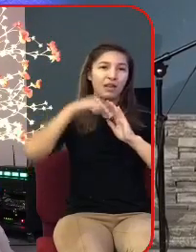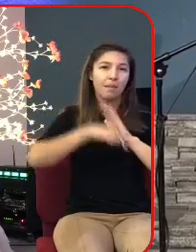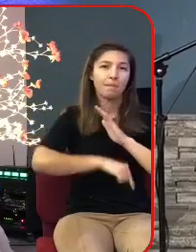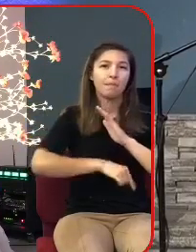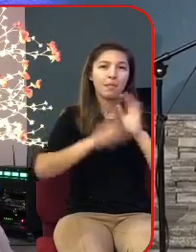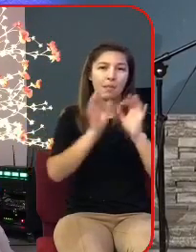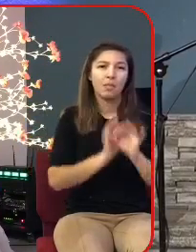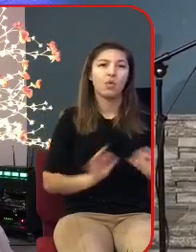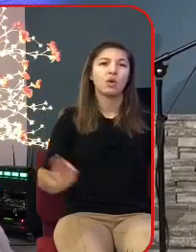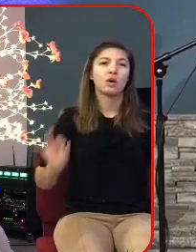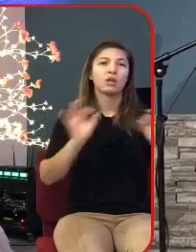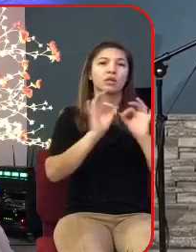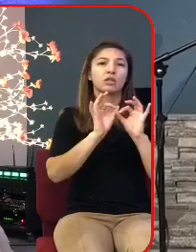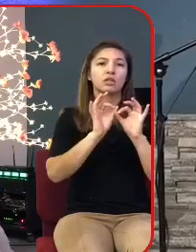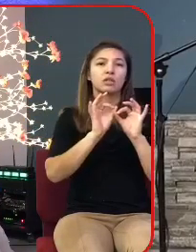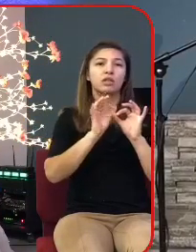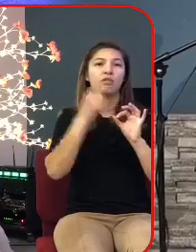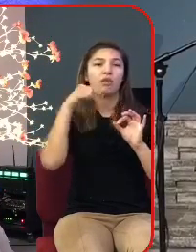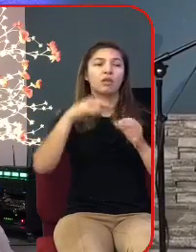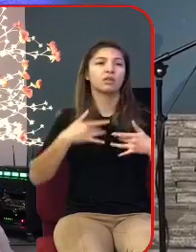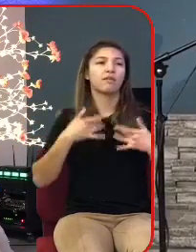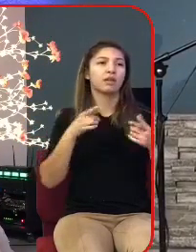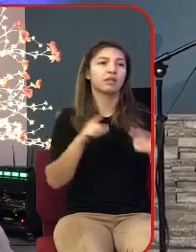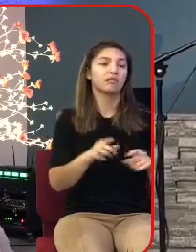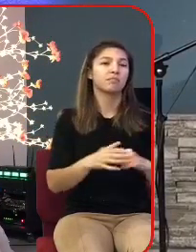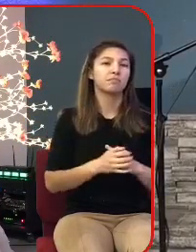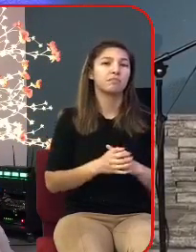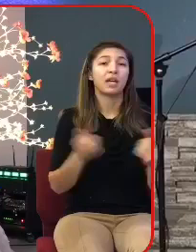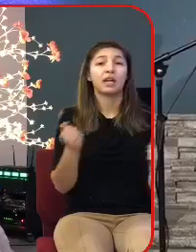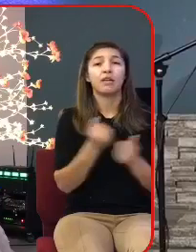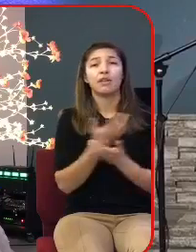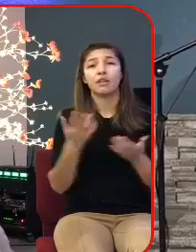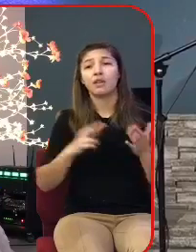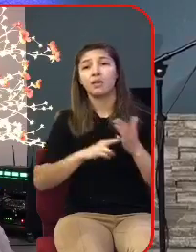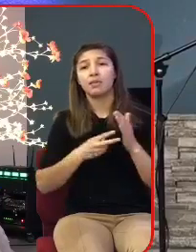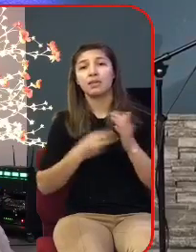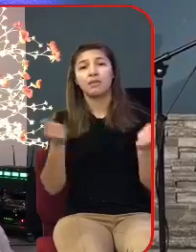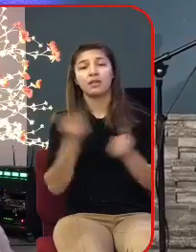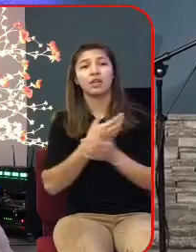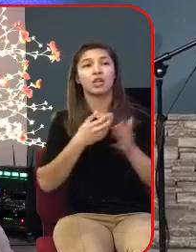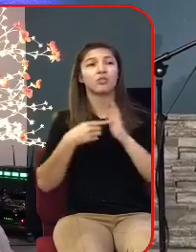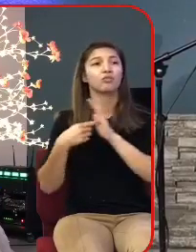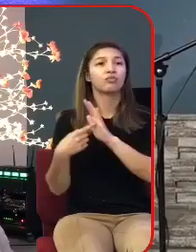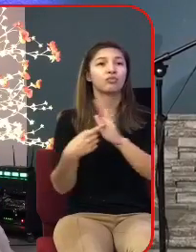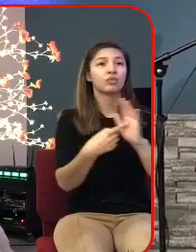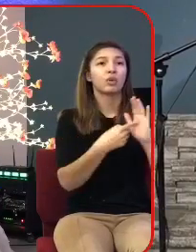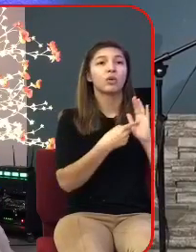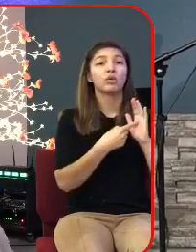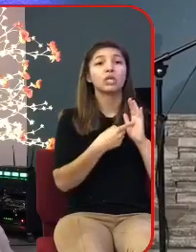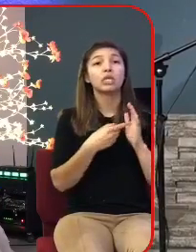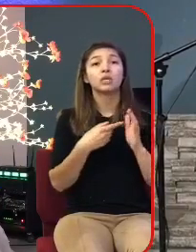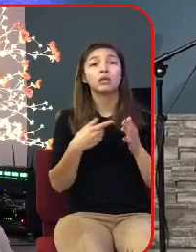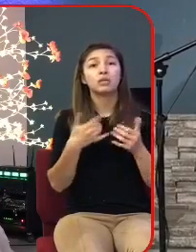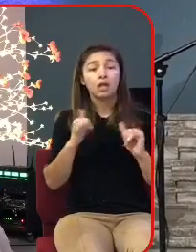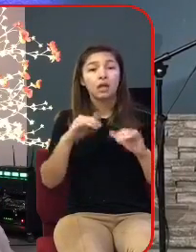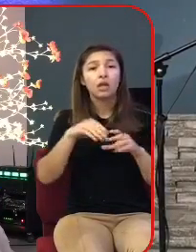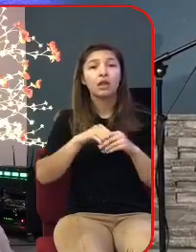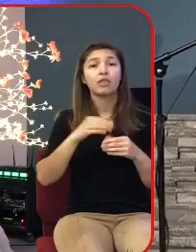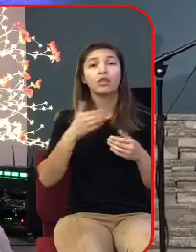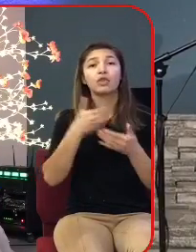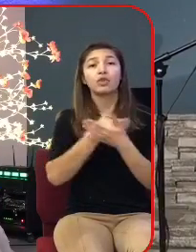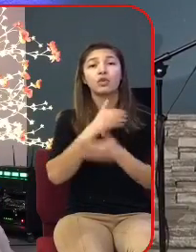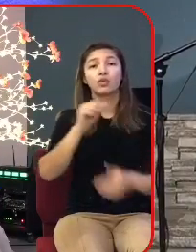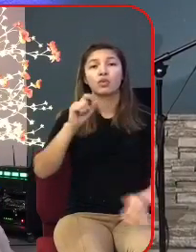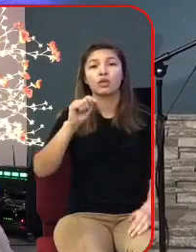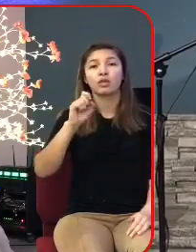the significance of this event and all that it means and all that it represents, even in the New Testament. I don't have to tell